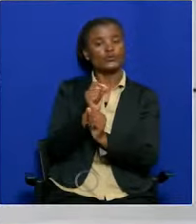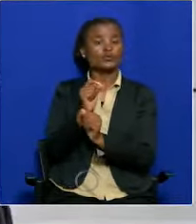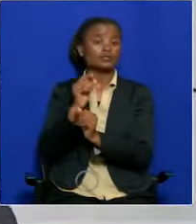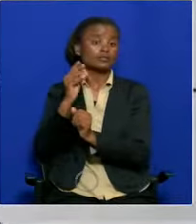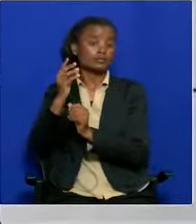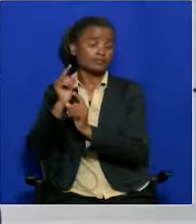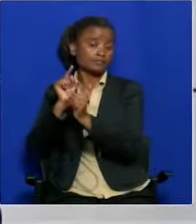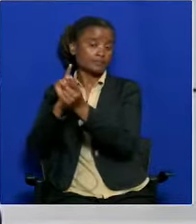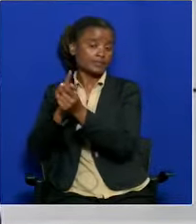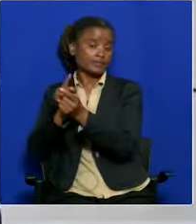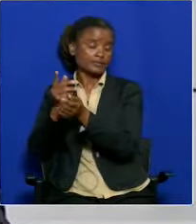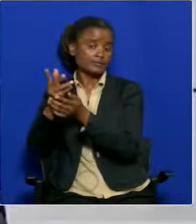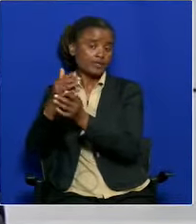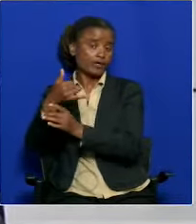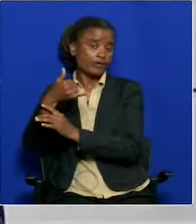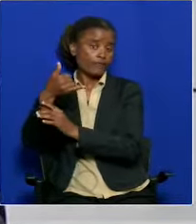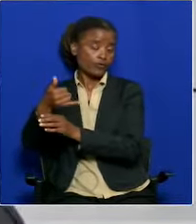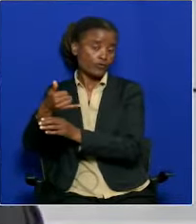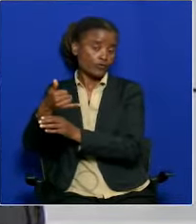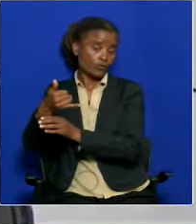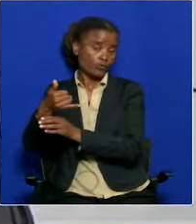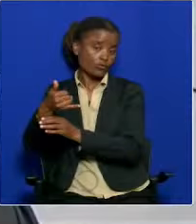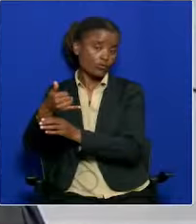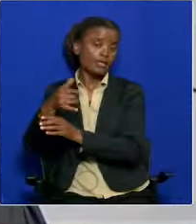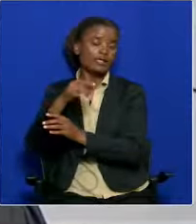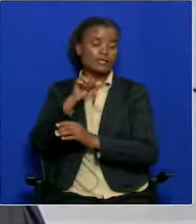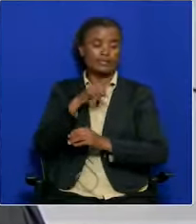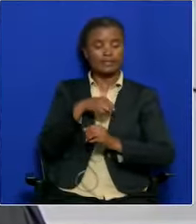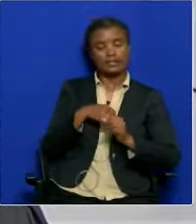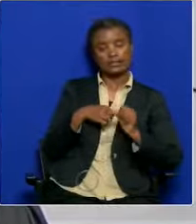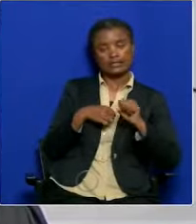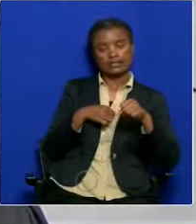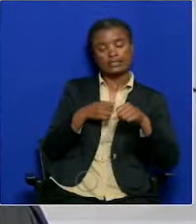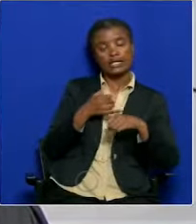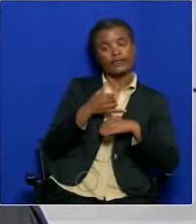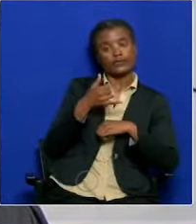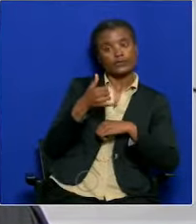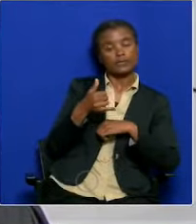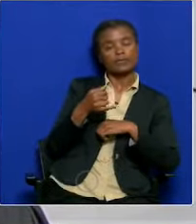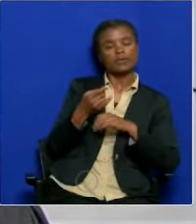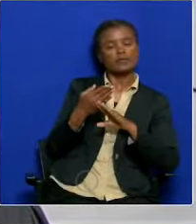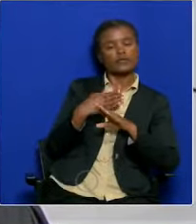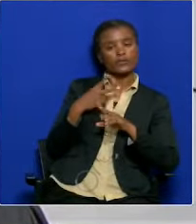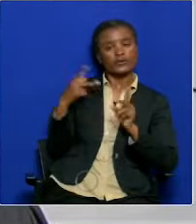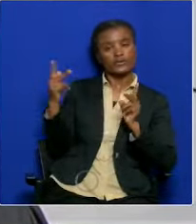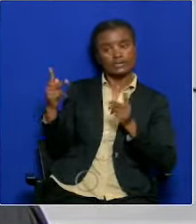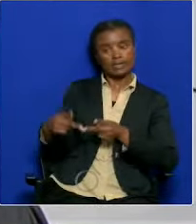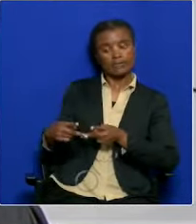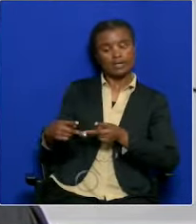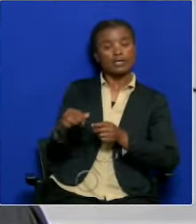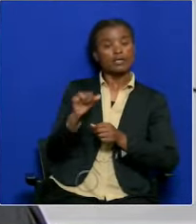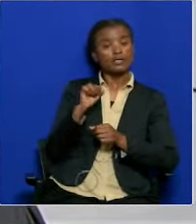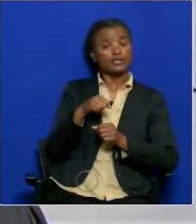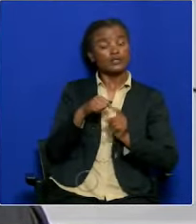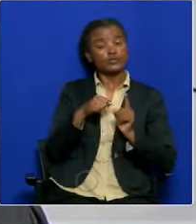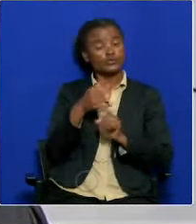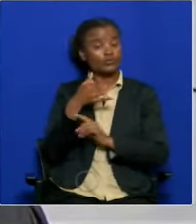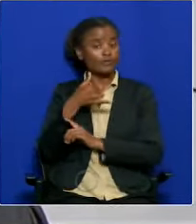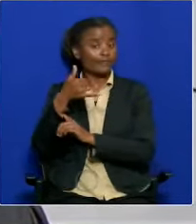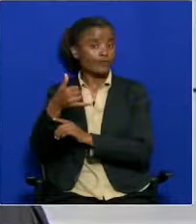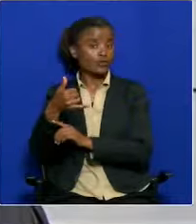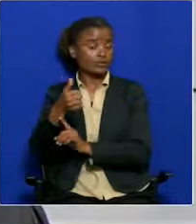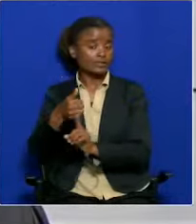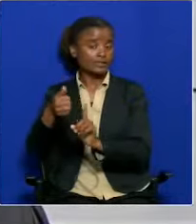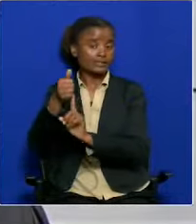him because I was in Kimberley that day. Yes, I mean, so you call Sergeant Nkosi Yes, to further this request from